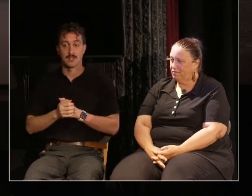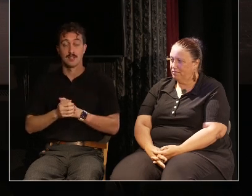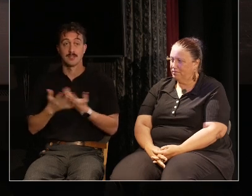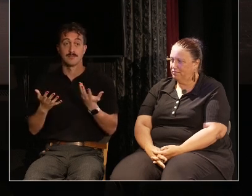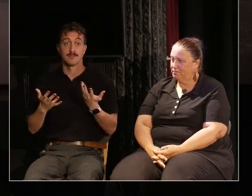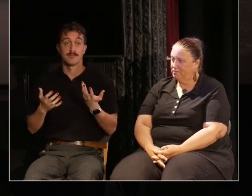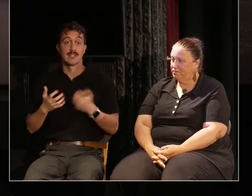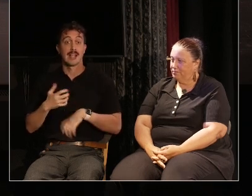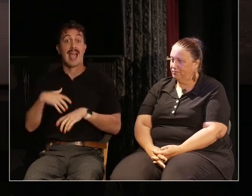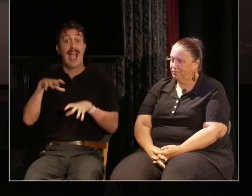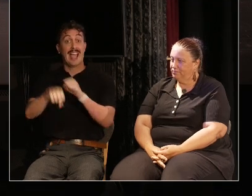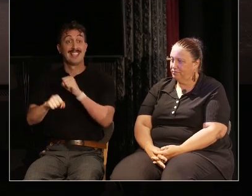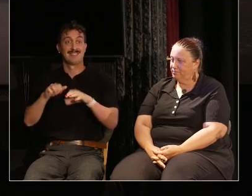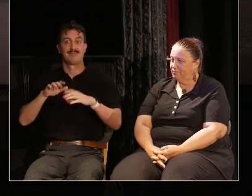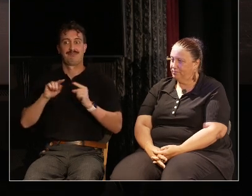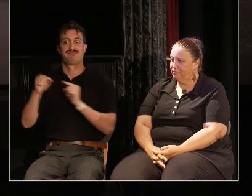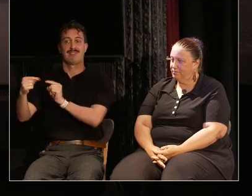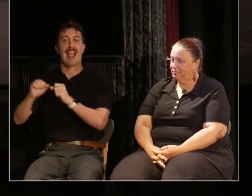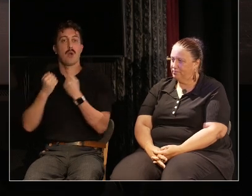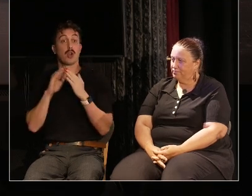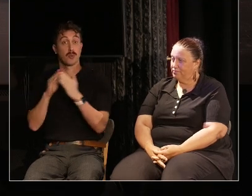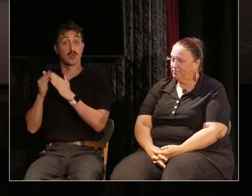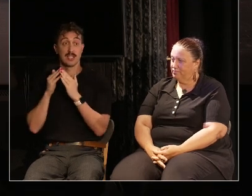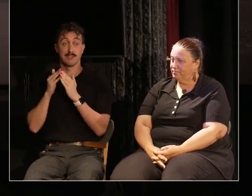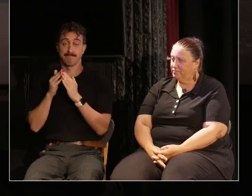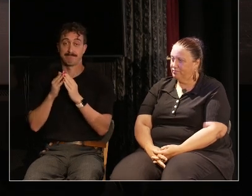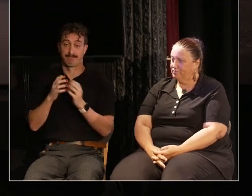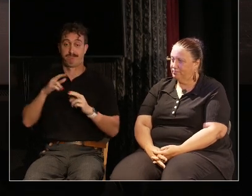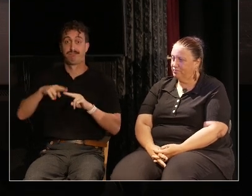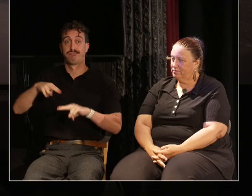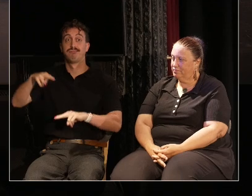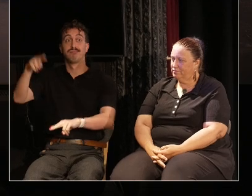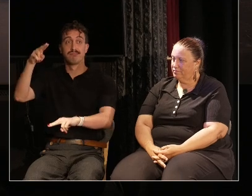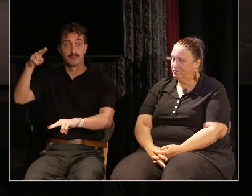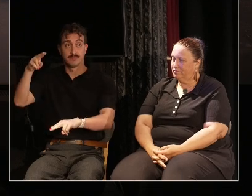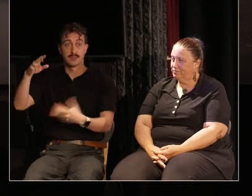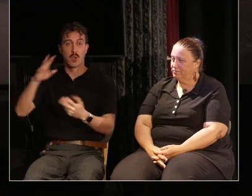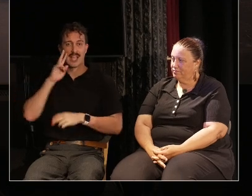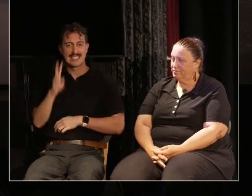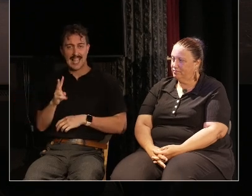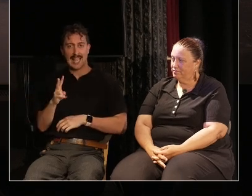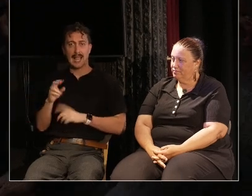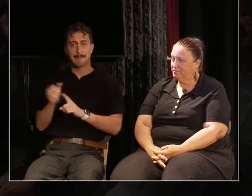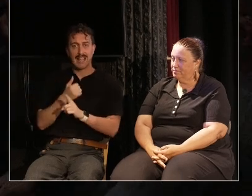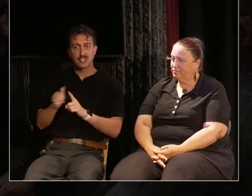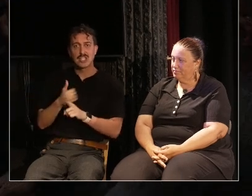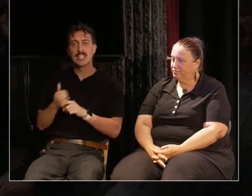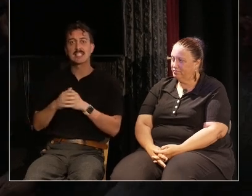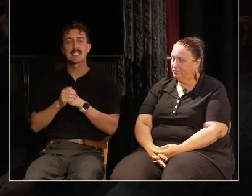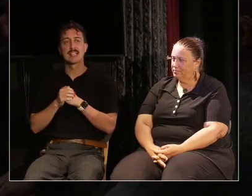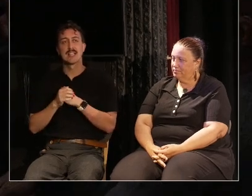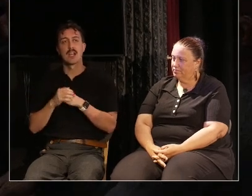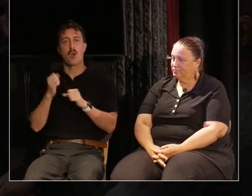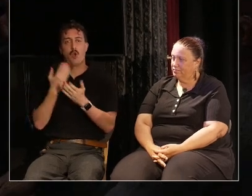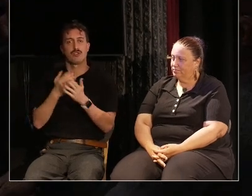queer community. Protests that single out trans people, grinder bashings, book bans, vandalism and